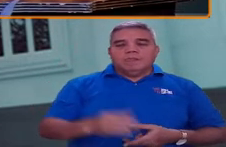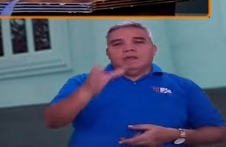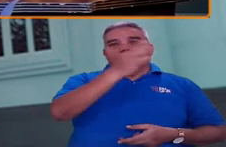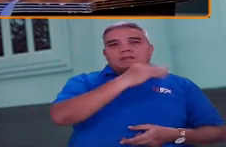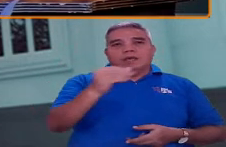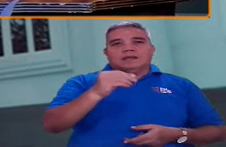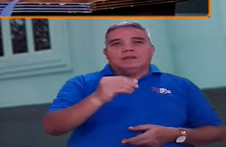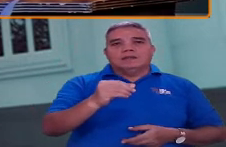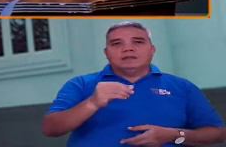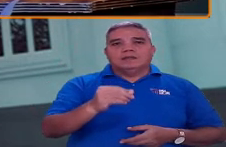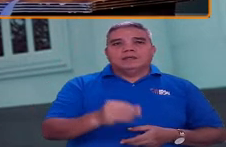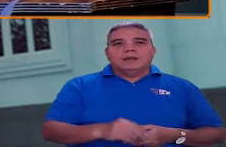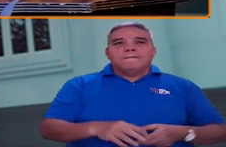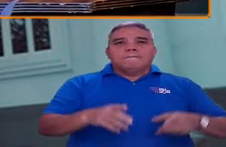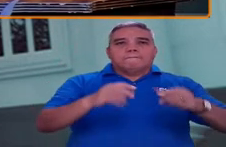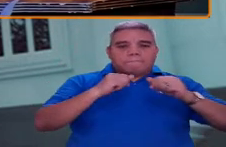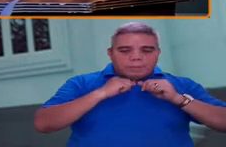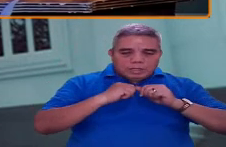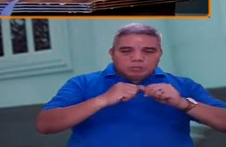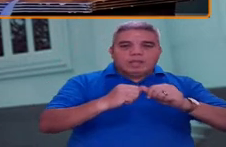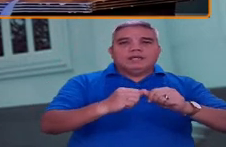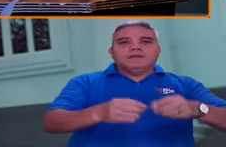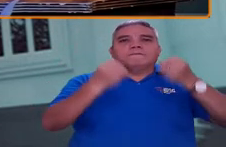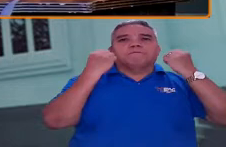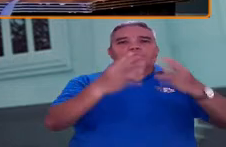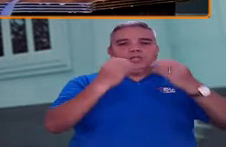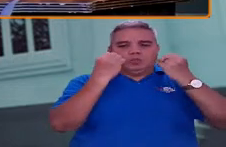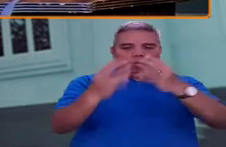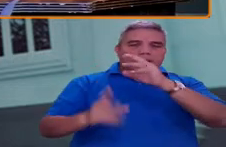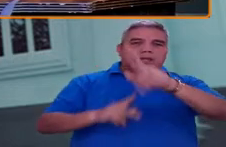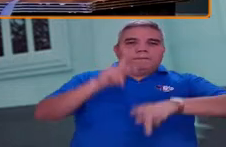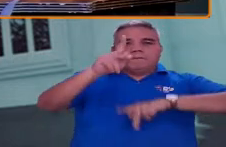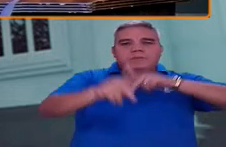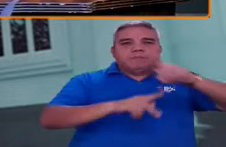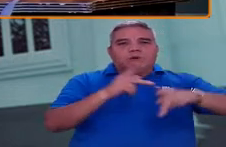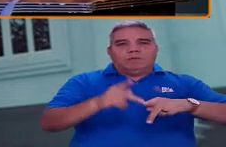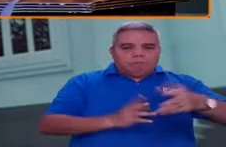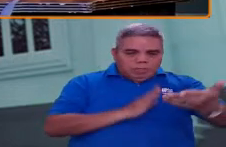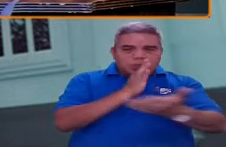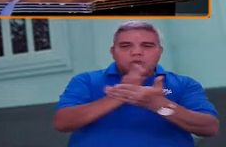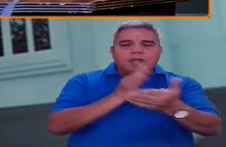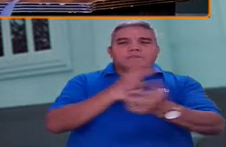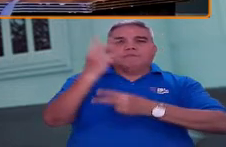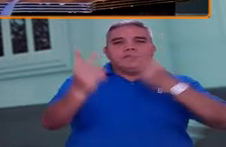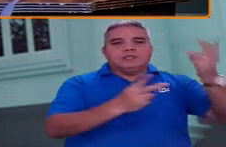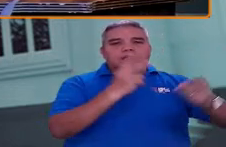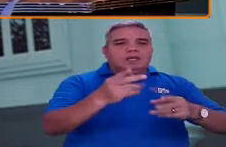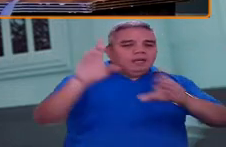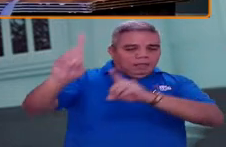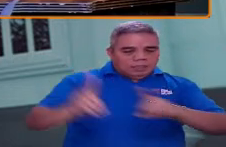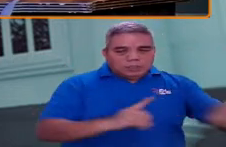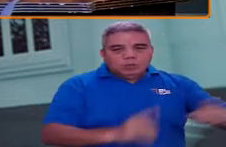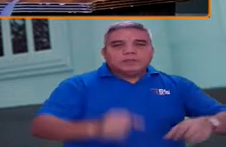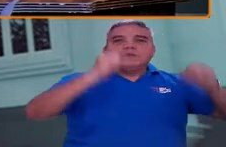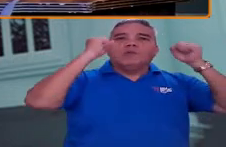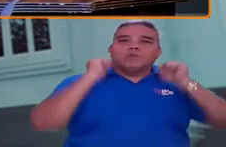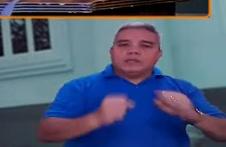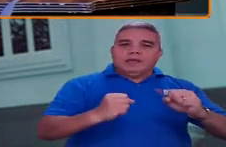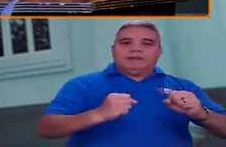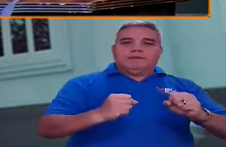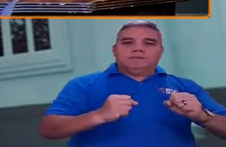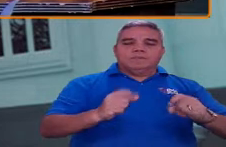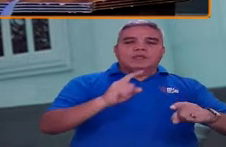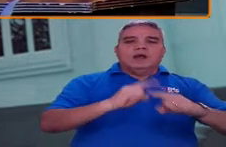Then persuading as much as we can. Persuade people. Let us do everything we can in